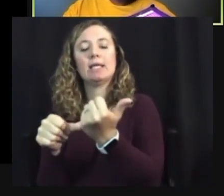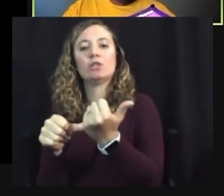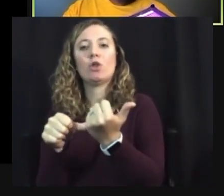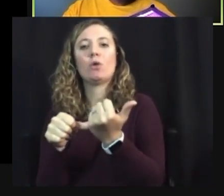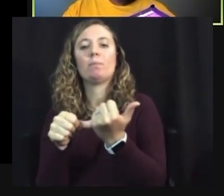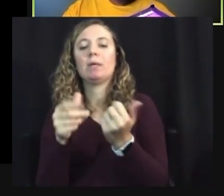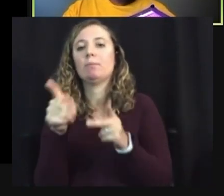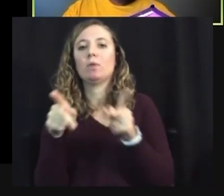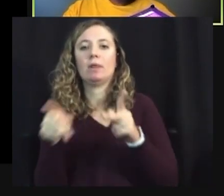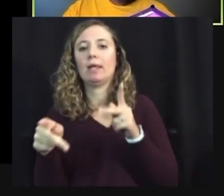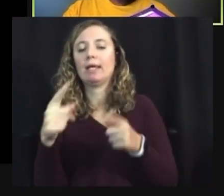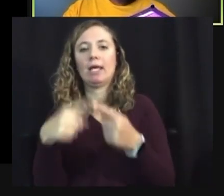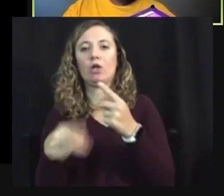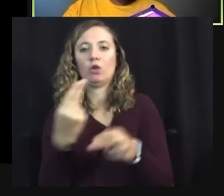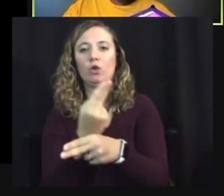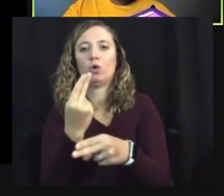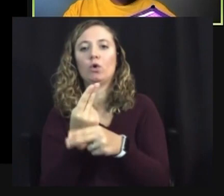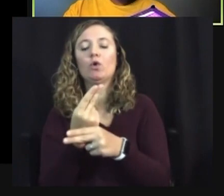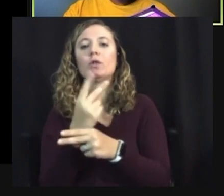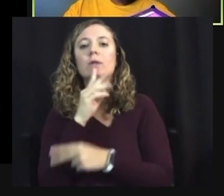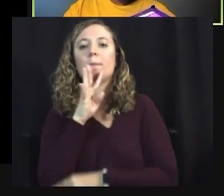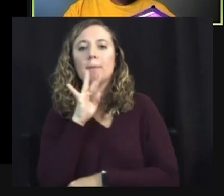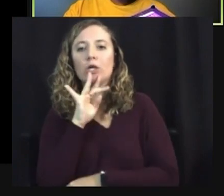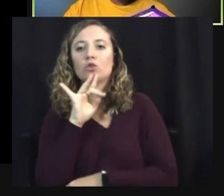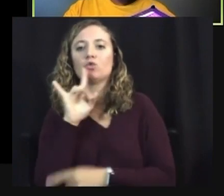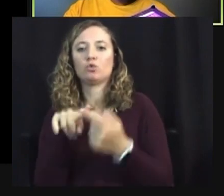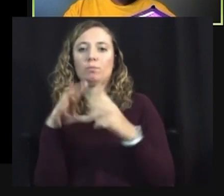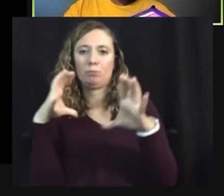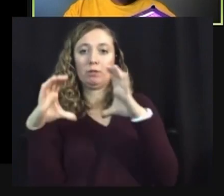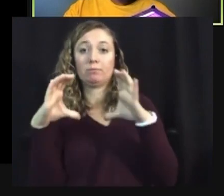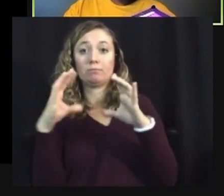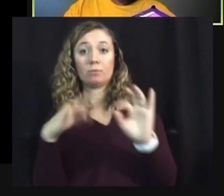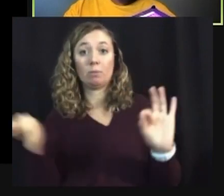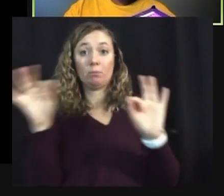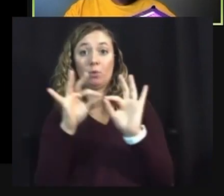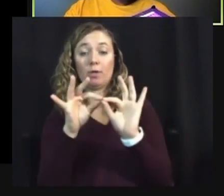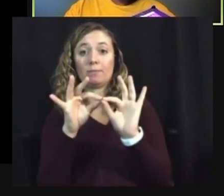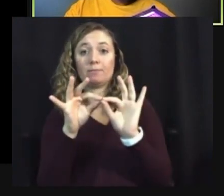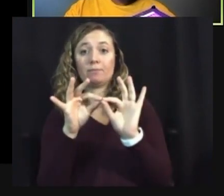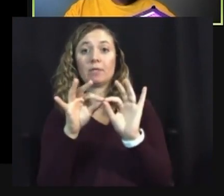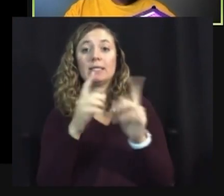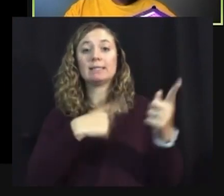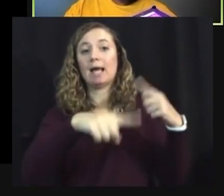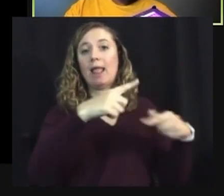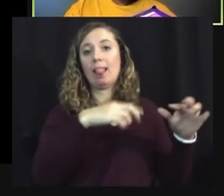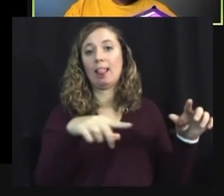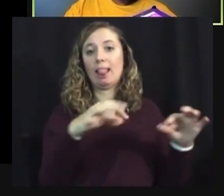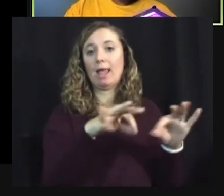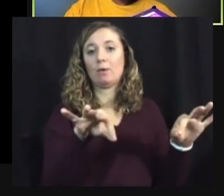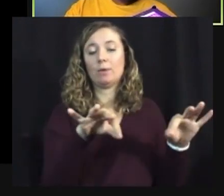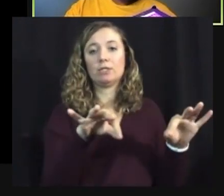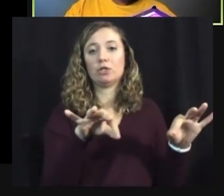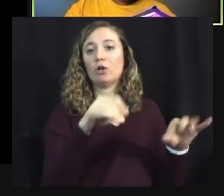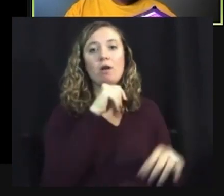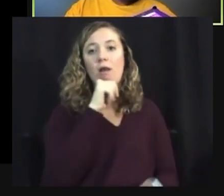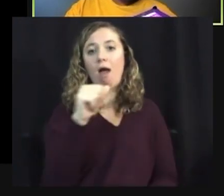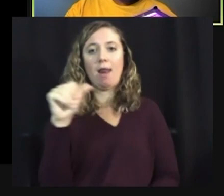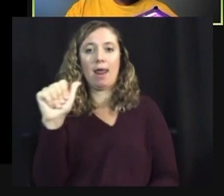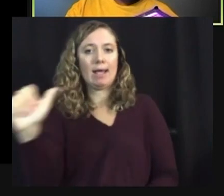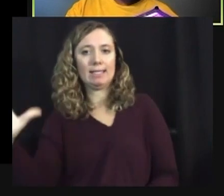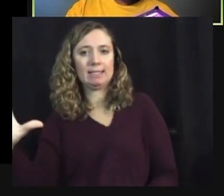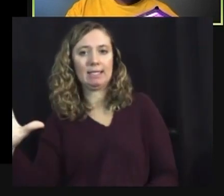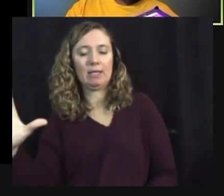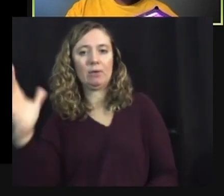to communicate. It's important to note official sign languages are also not AAC, as